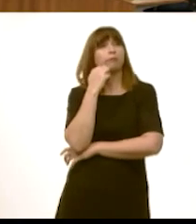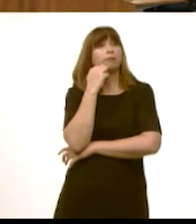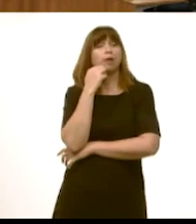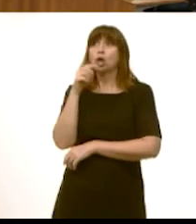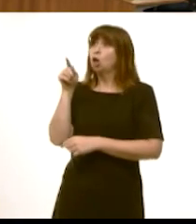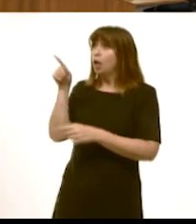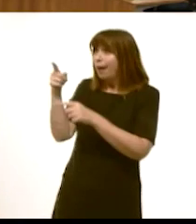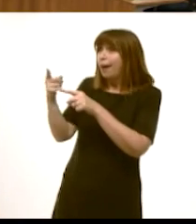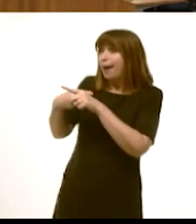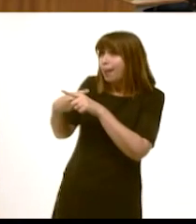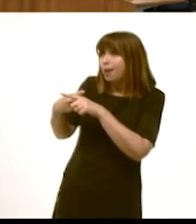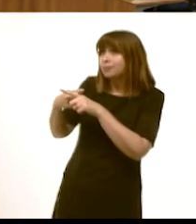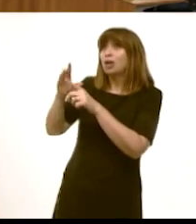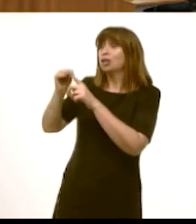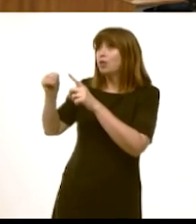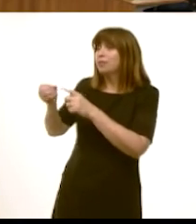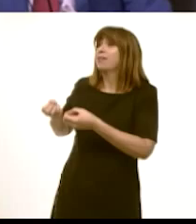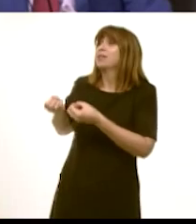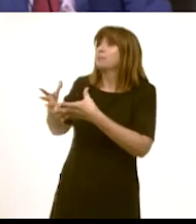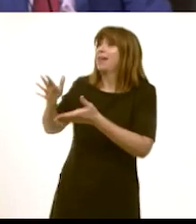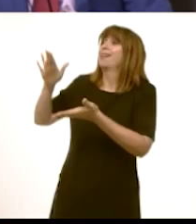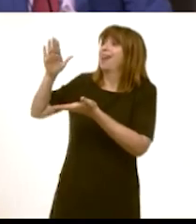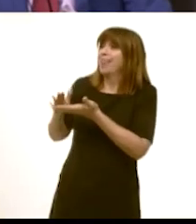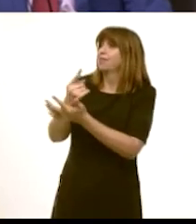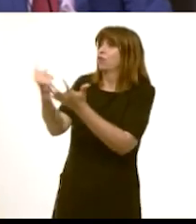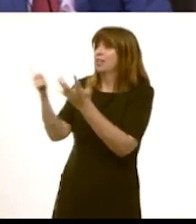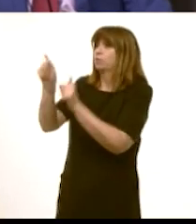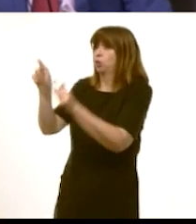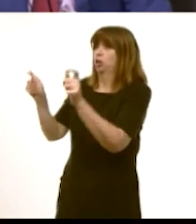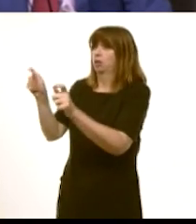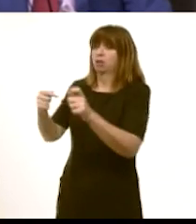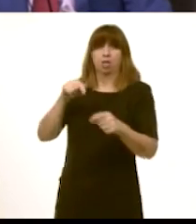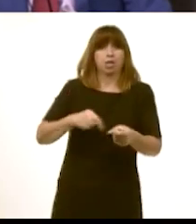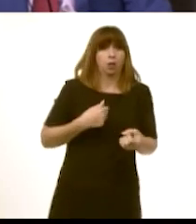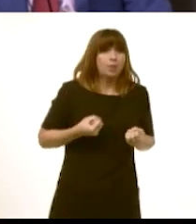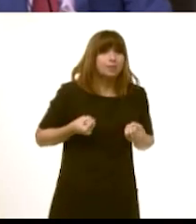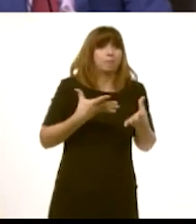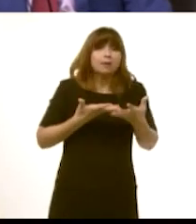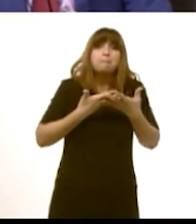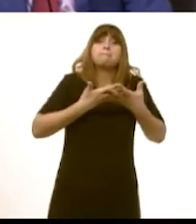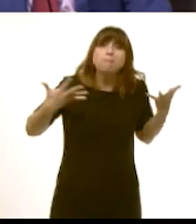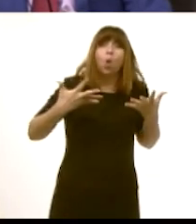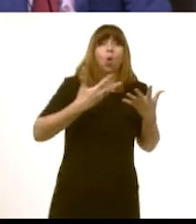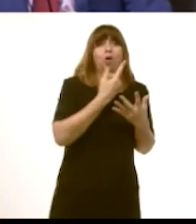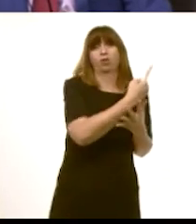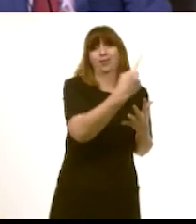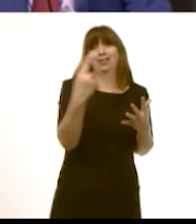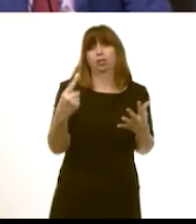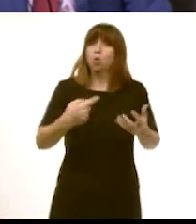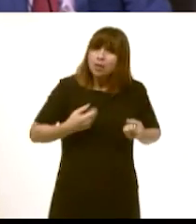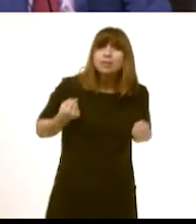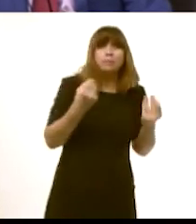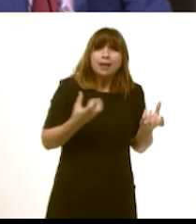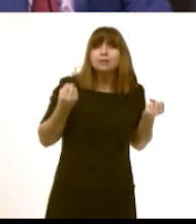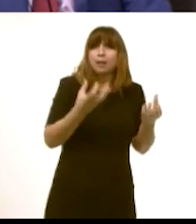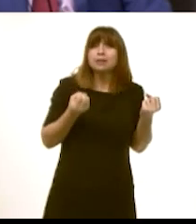head in England than is the case in Wales. So far from there being record-breaking cuts in Wales, we spend more on our people, and